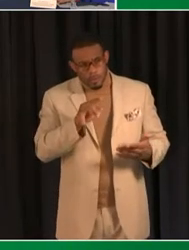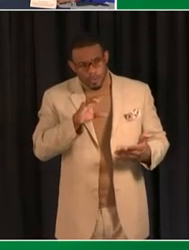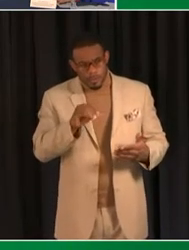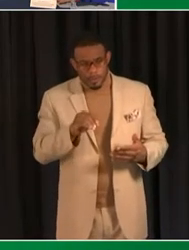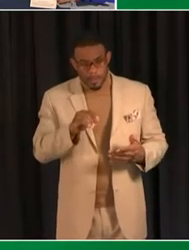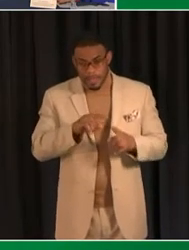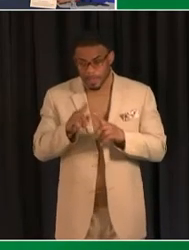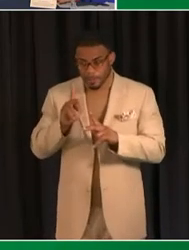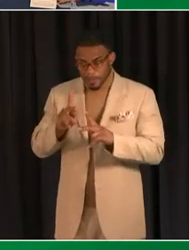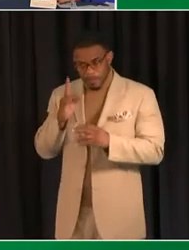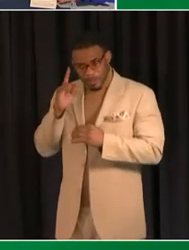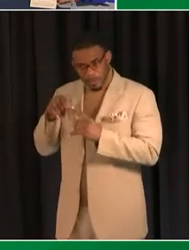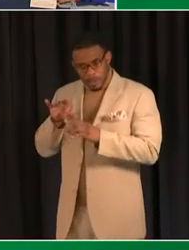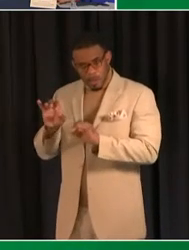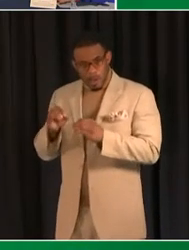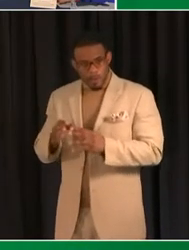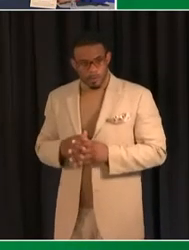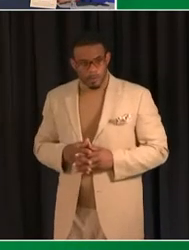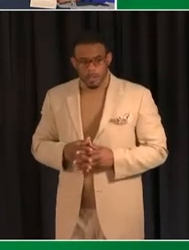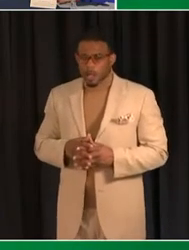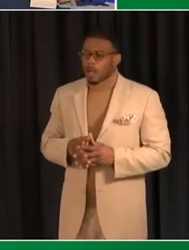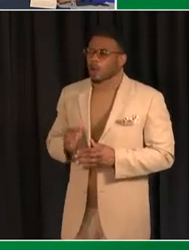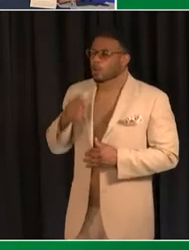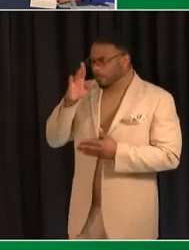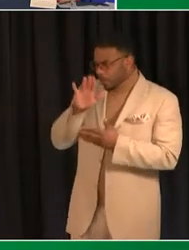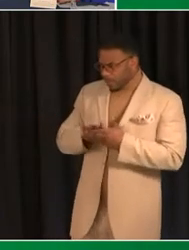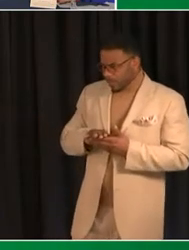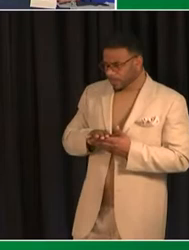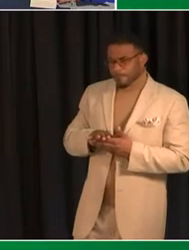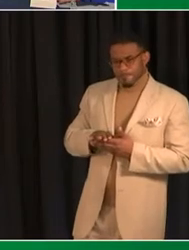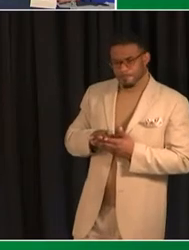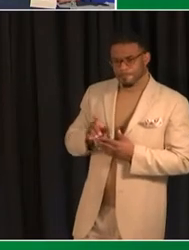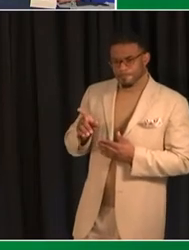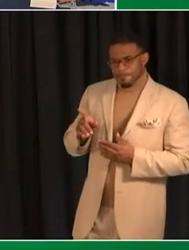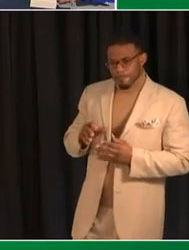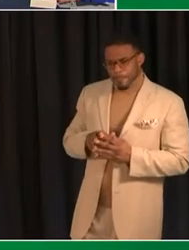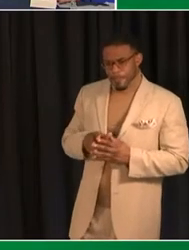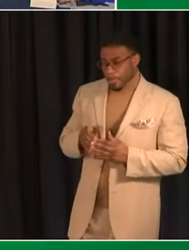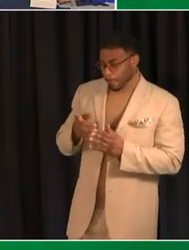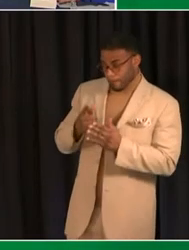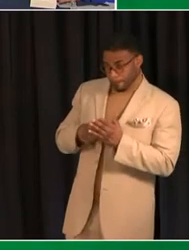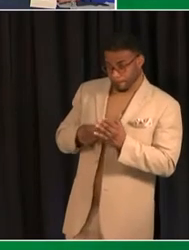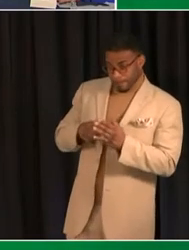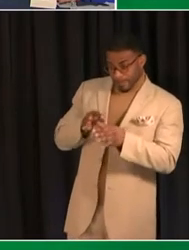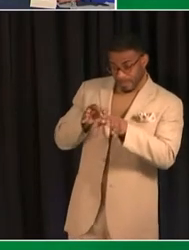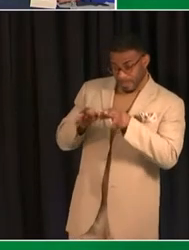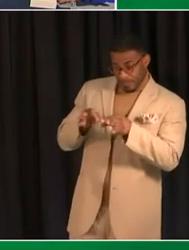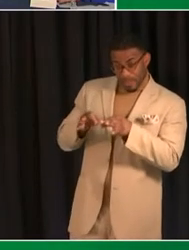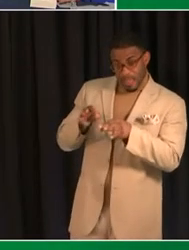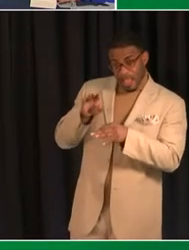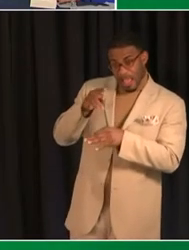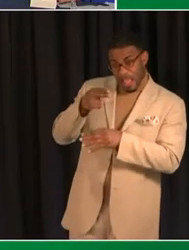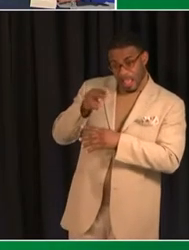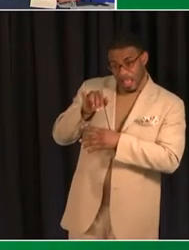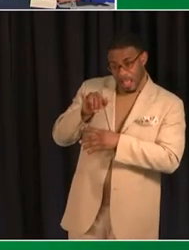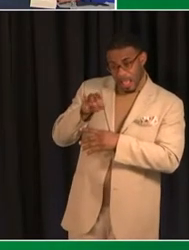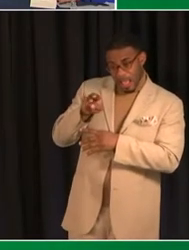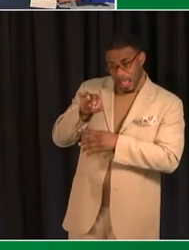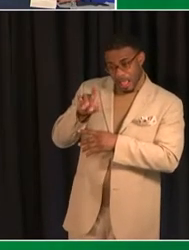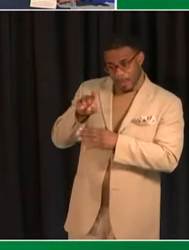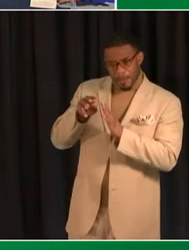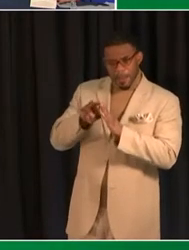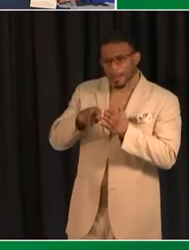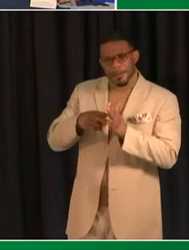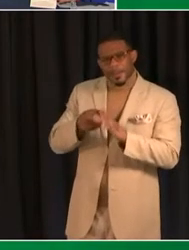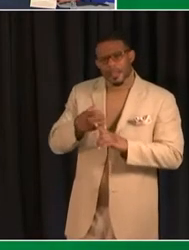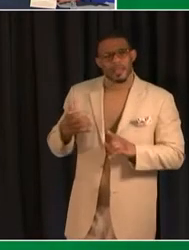work as people think about their office? We believe we're that sweet spot of what the definition of hybrid model